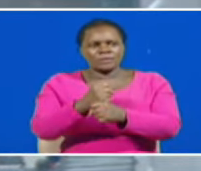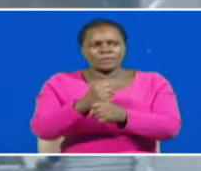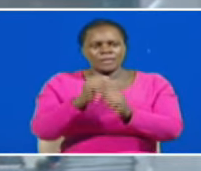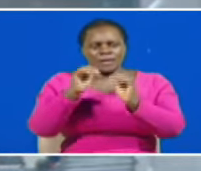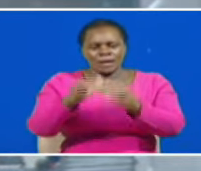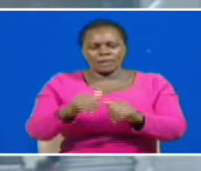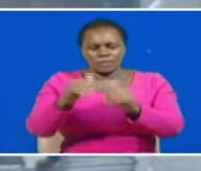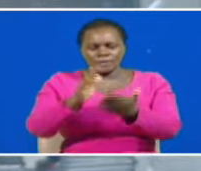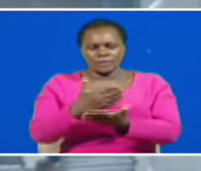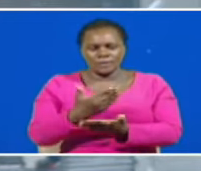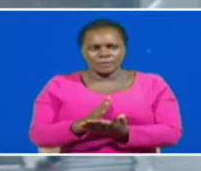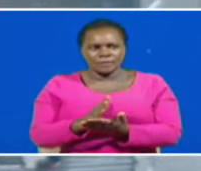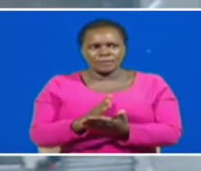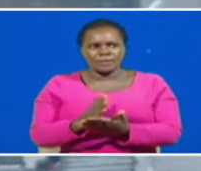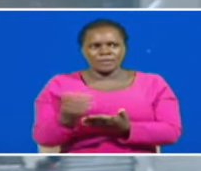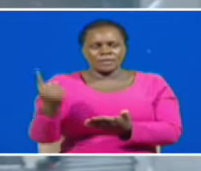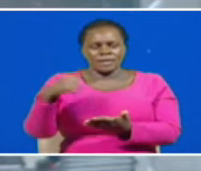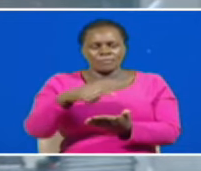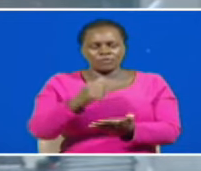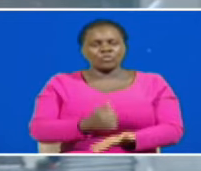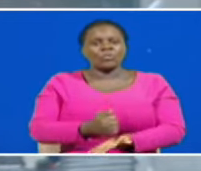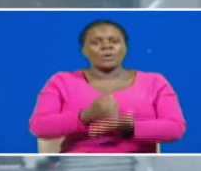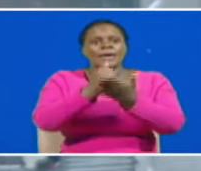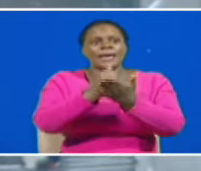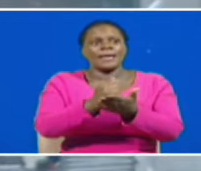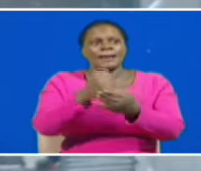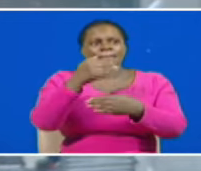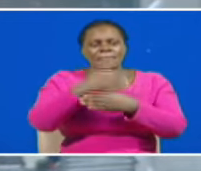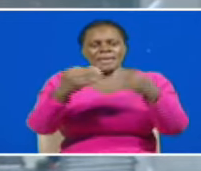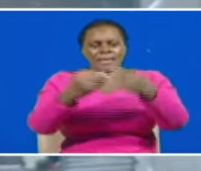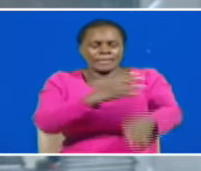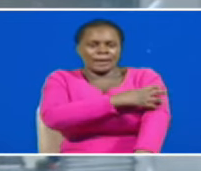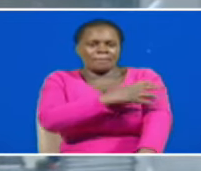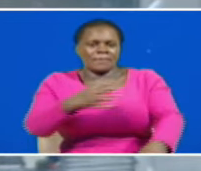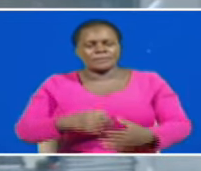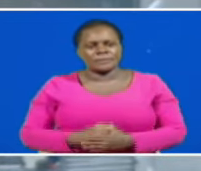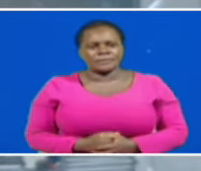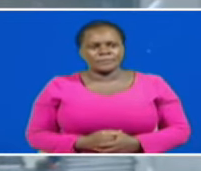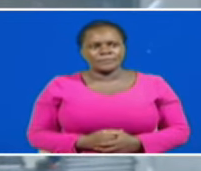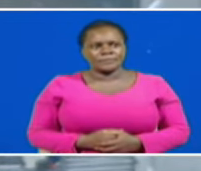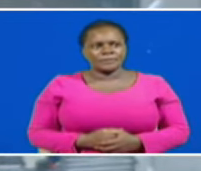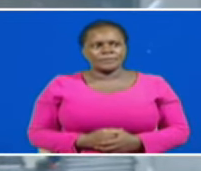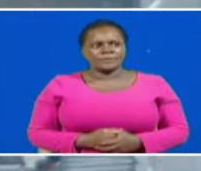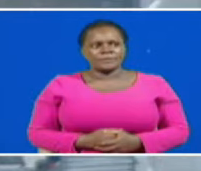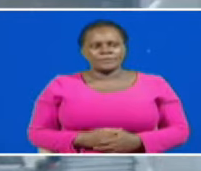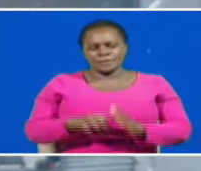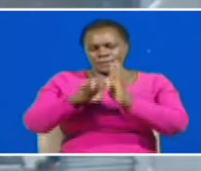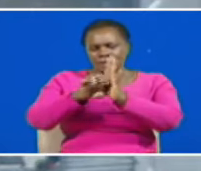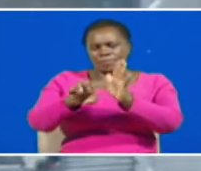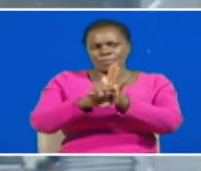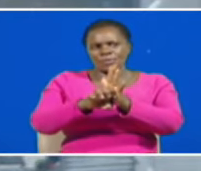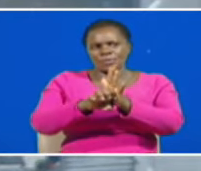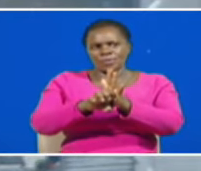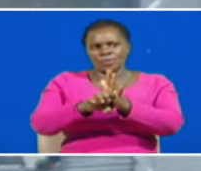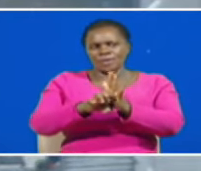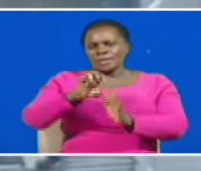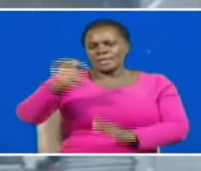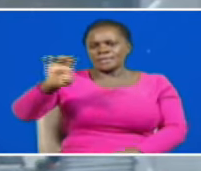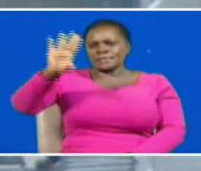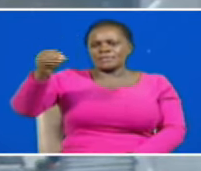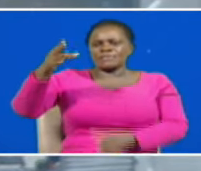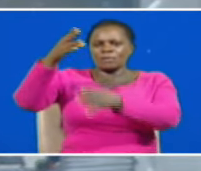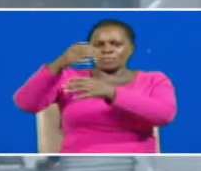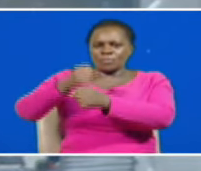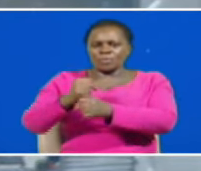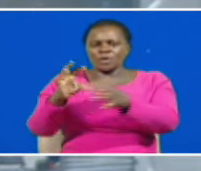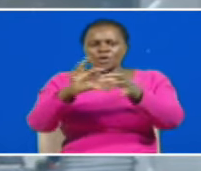agriculture sector have stepped in to fill the gap and build capacity. In one such initiative, Bayer East Africa is